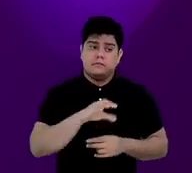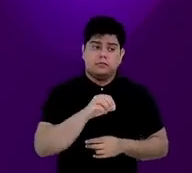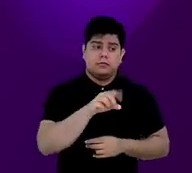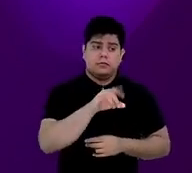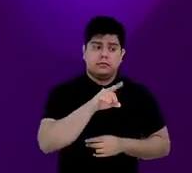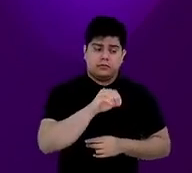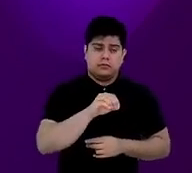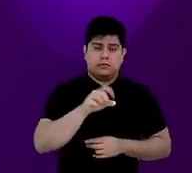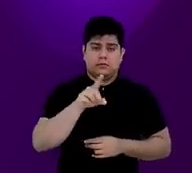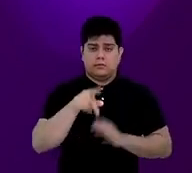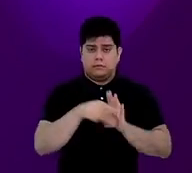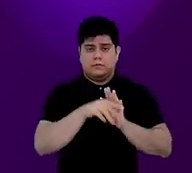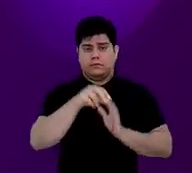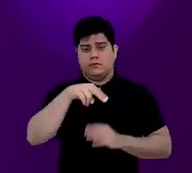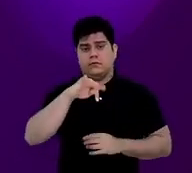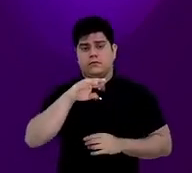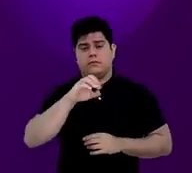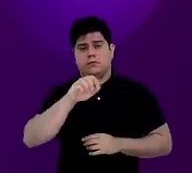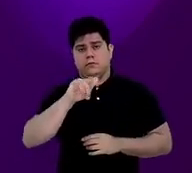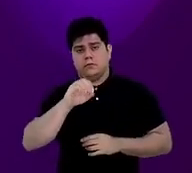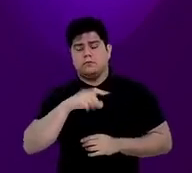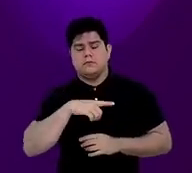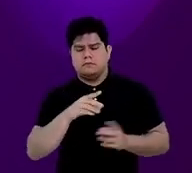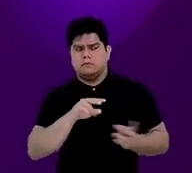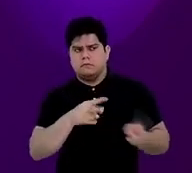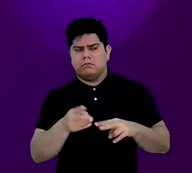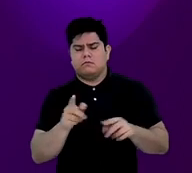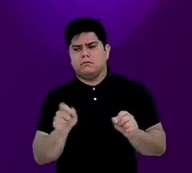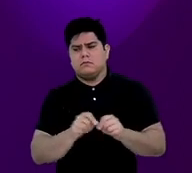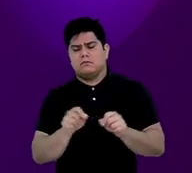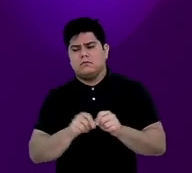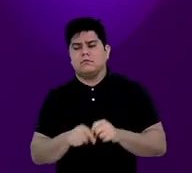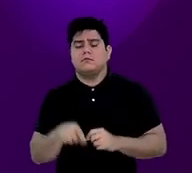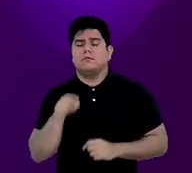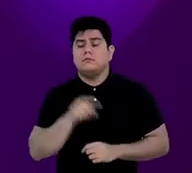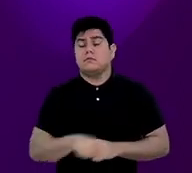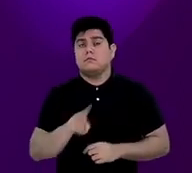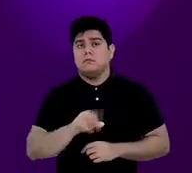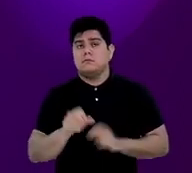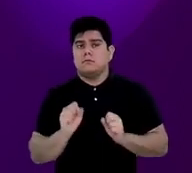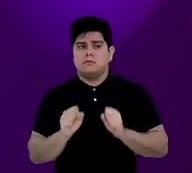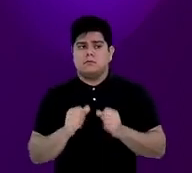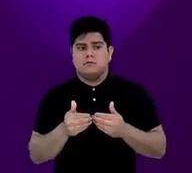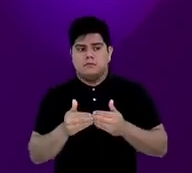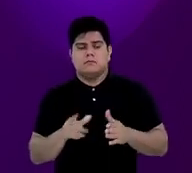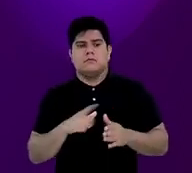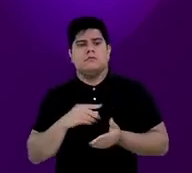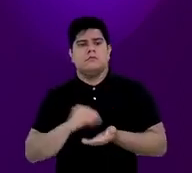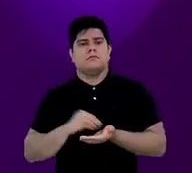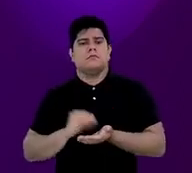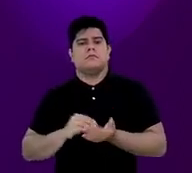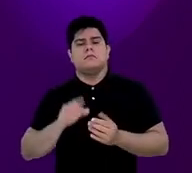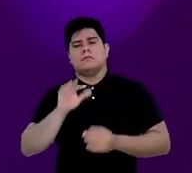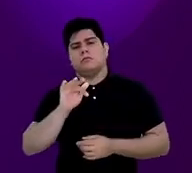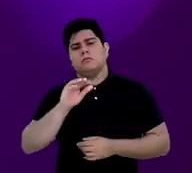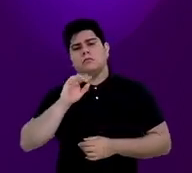that can be activated by photobiomodulation and cause long-lasting changes in the tissue.